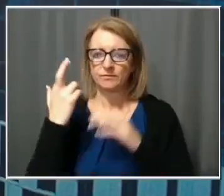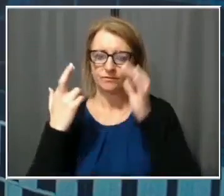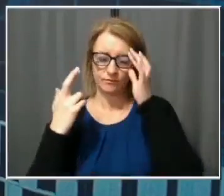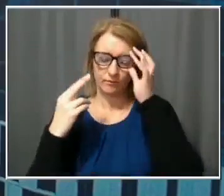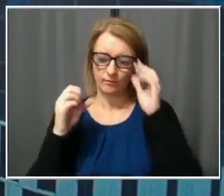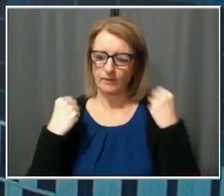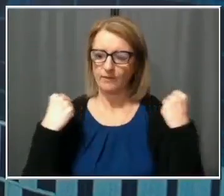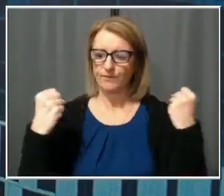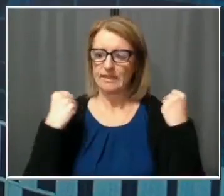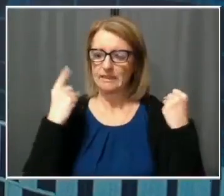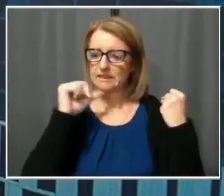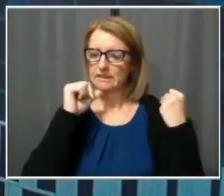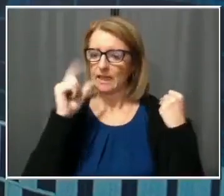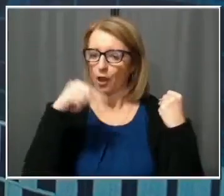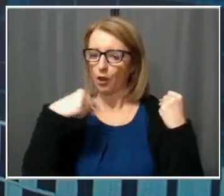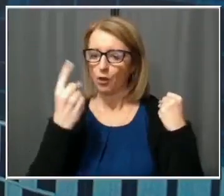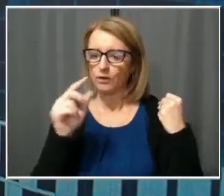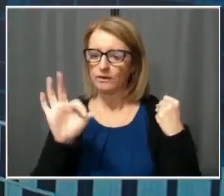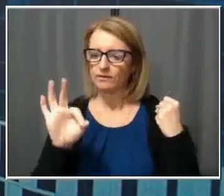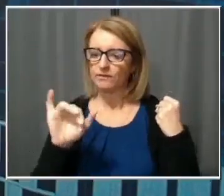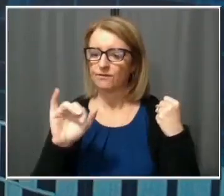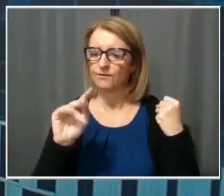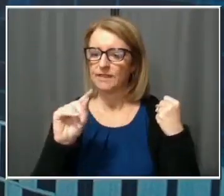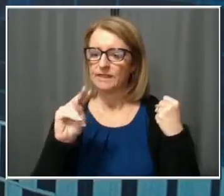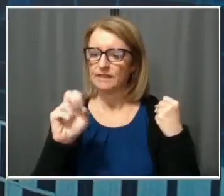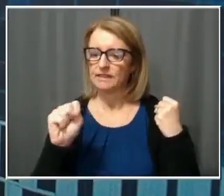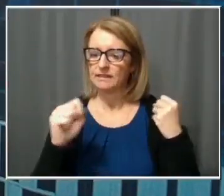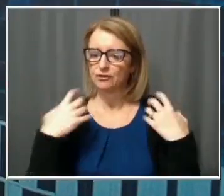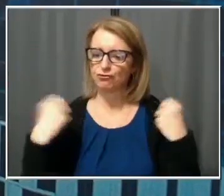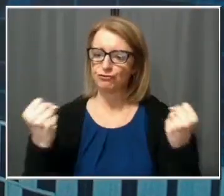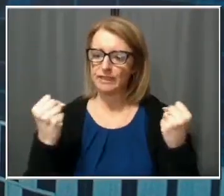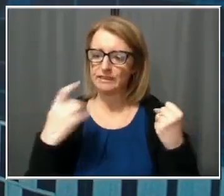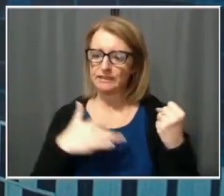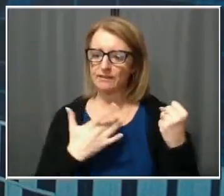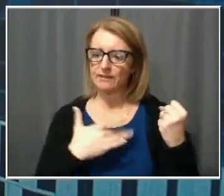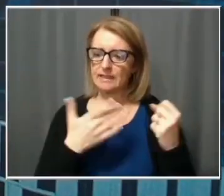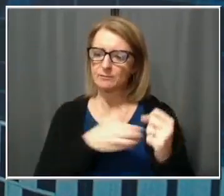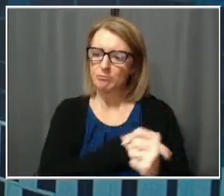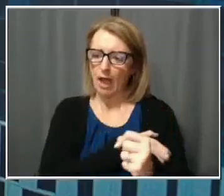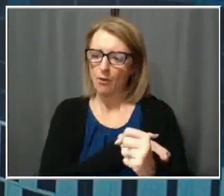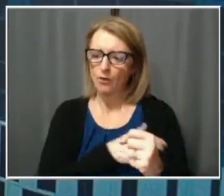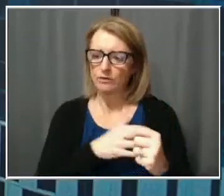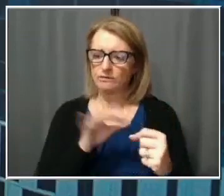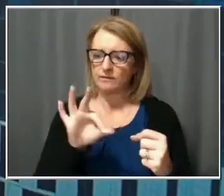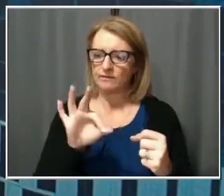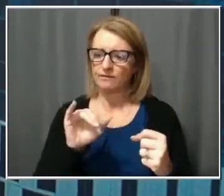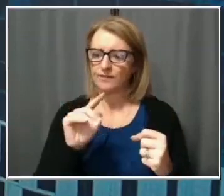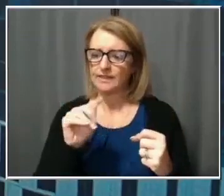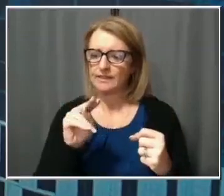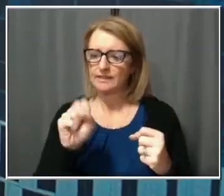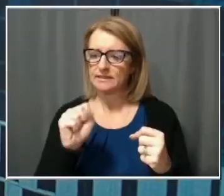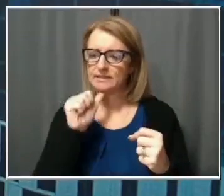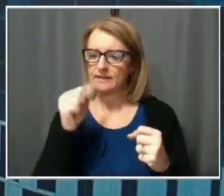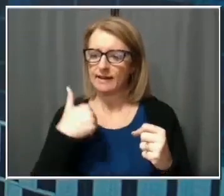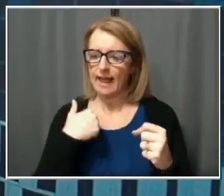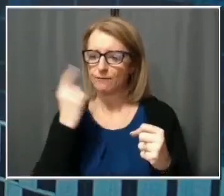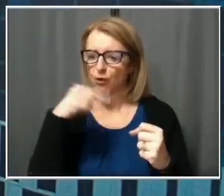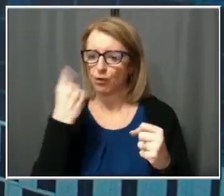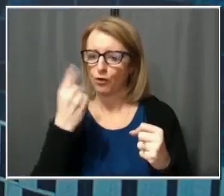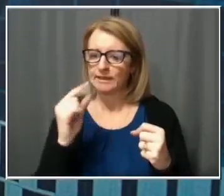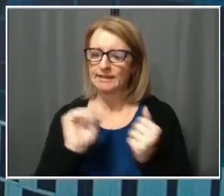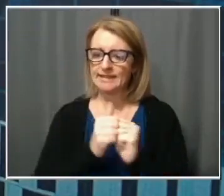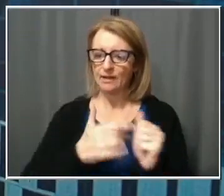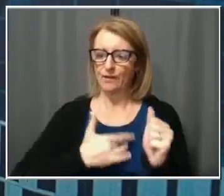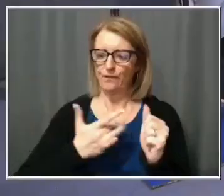look. Fitness is a feel, fitness is strength, and fitness is power. And fitness does not have a look. It's how you feel with